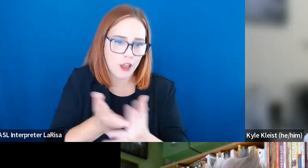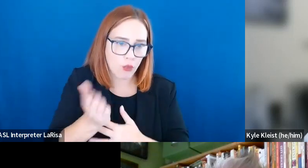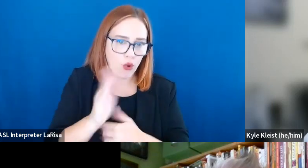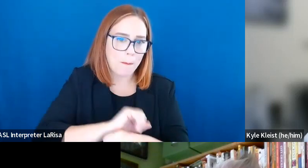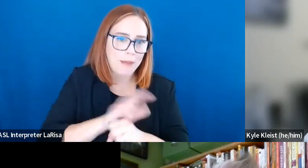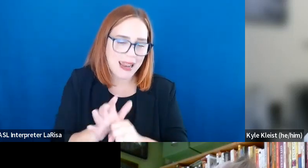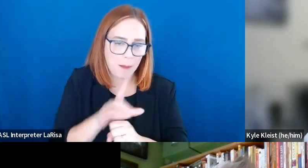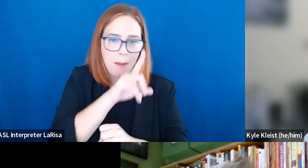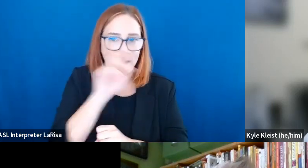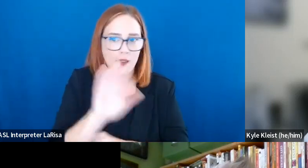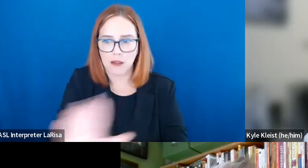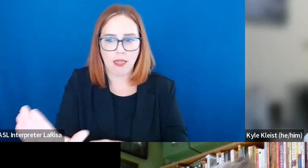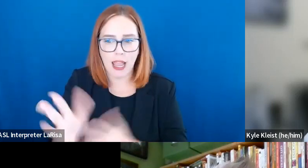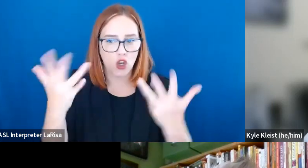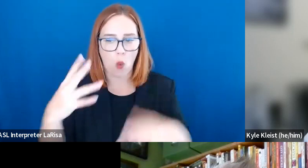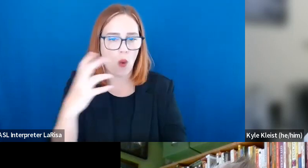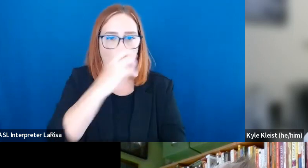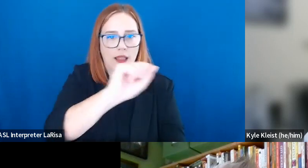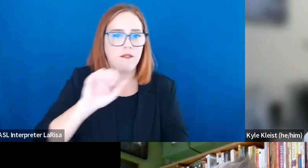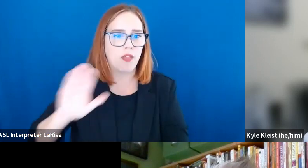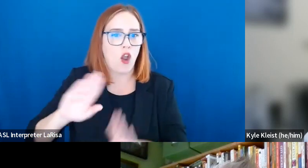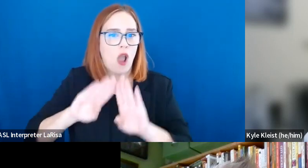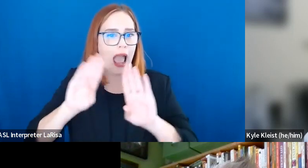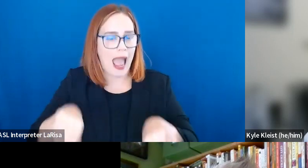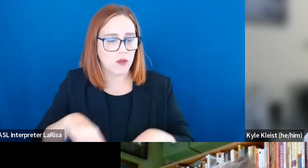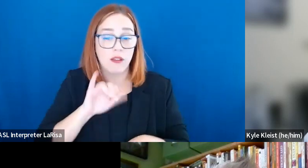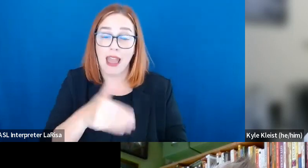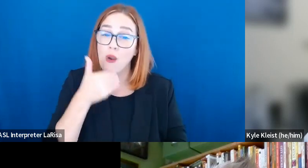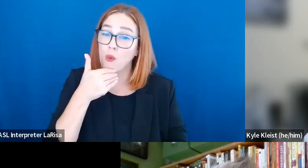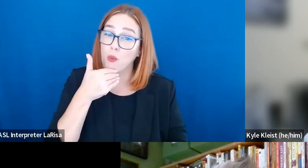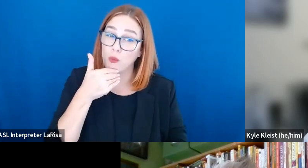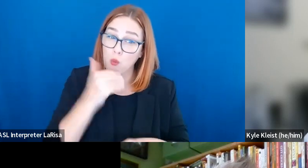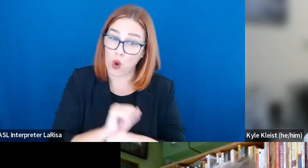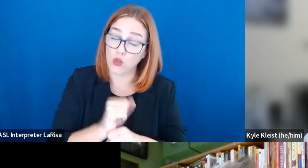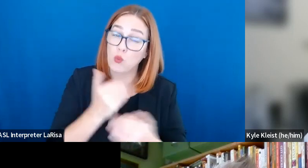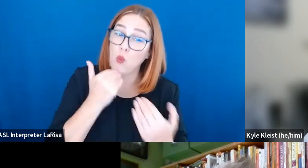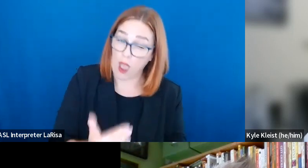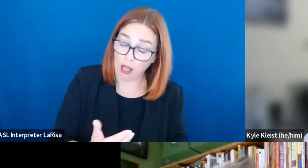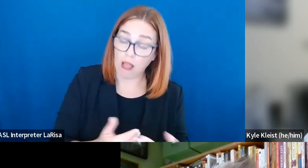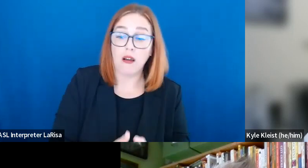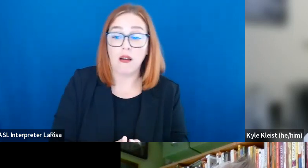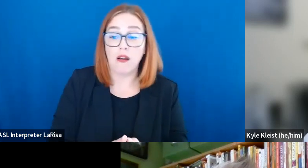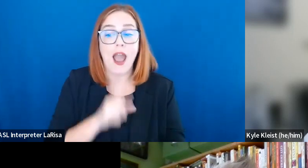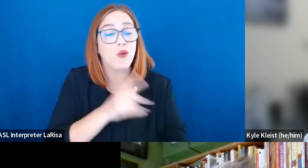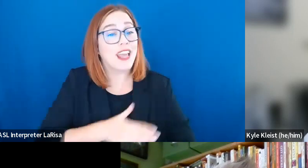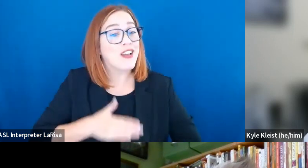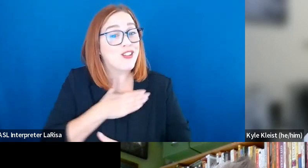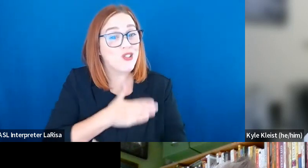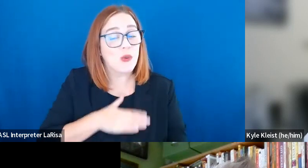And that worked really well. I really enjoyed you know, a lot of young people